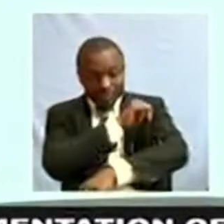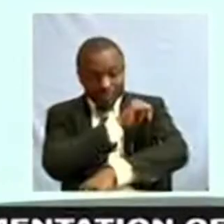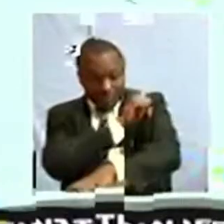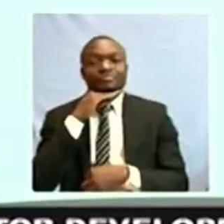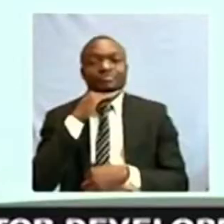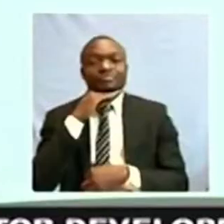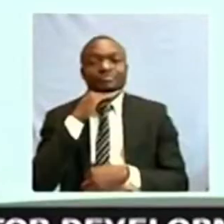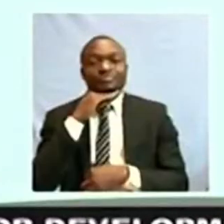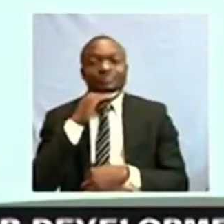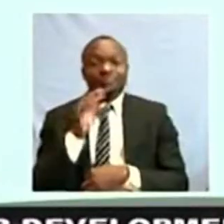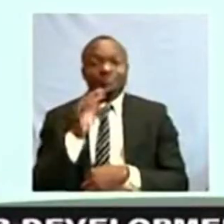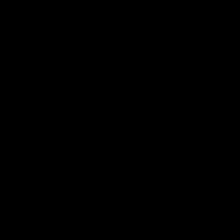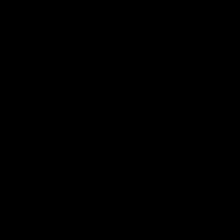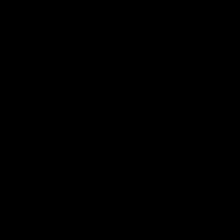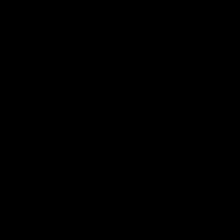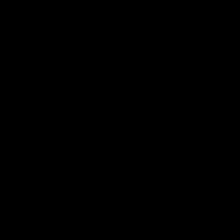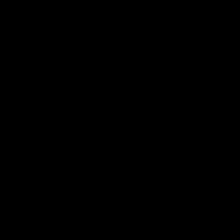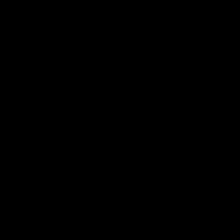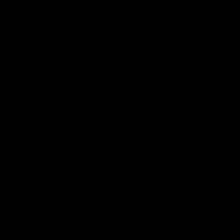devolved sector